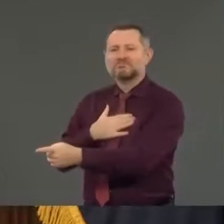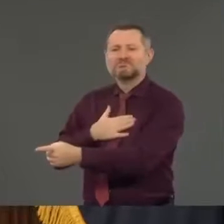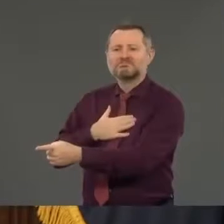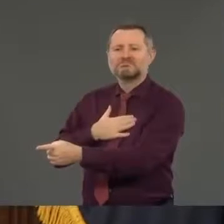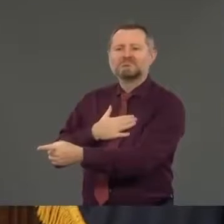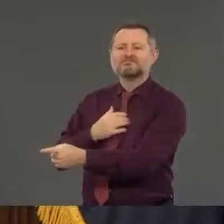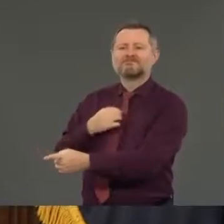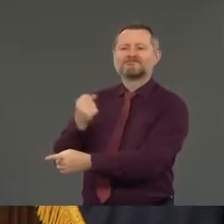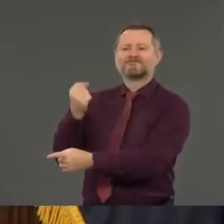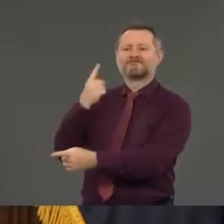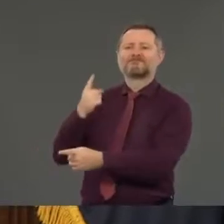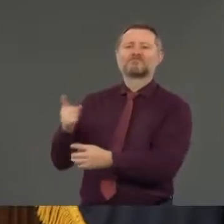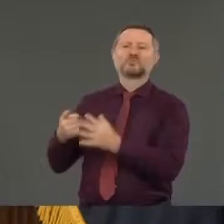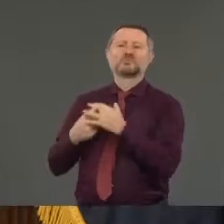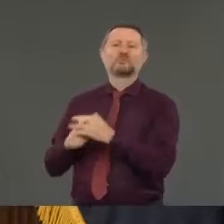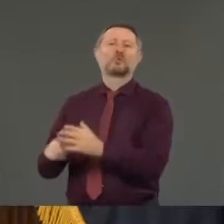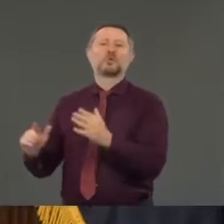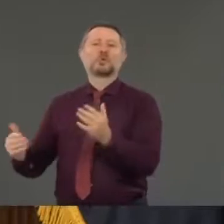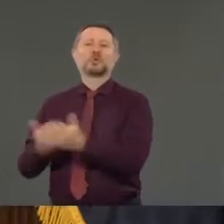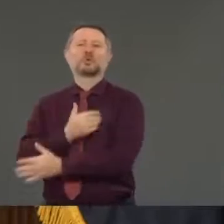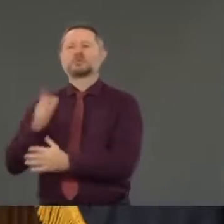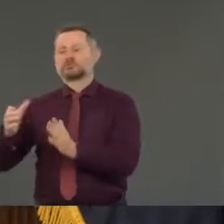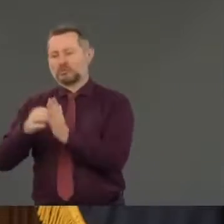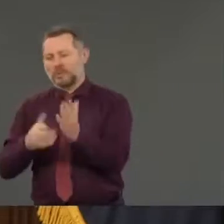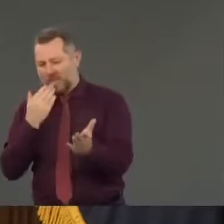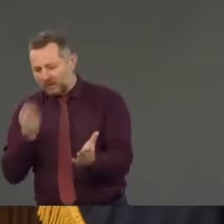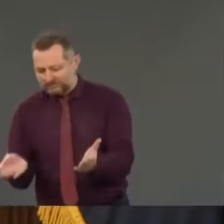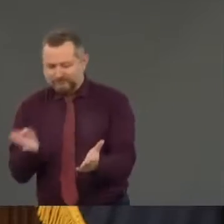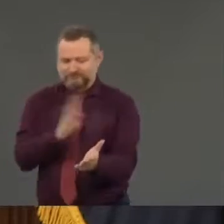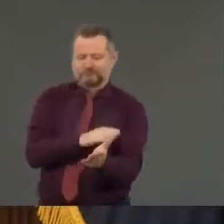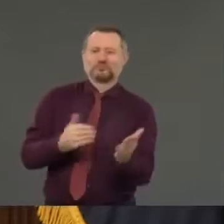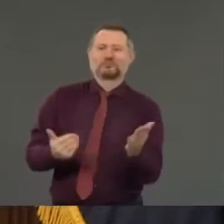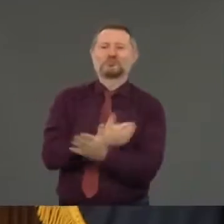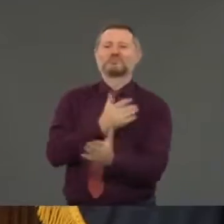a new chapter in life, and